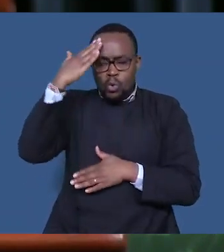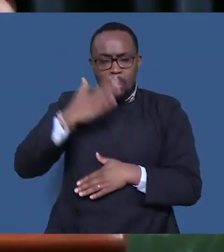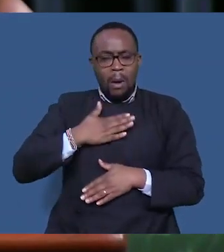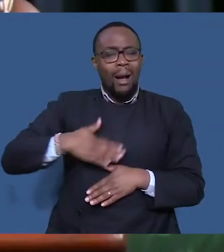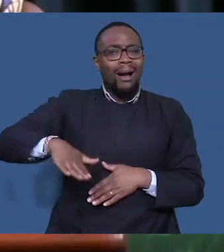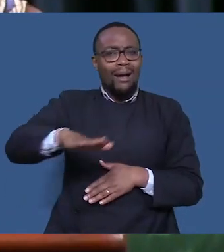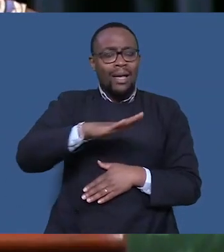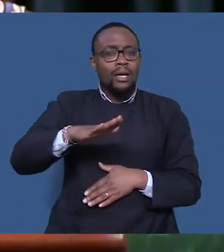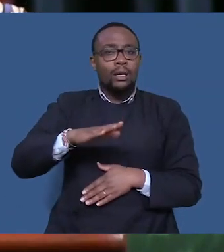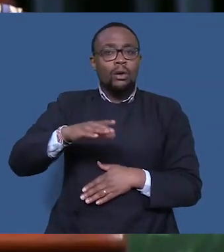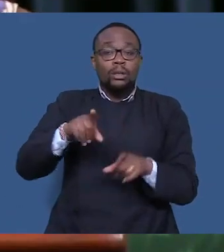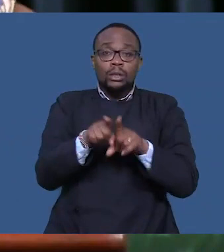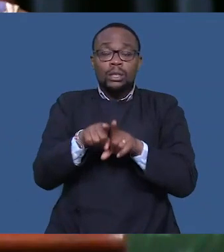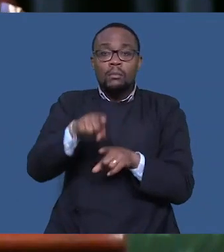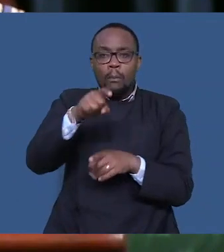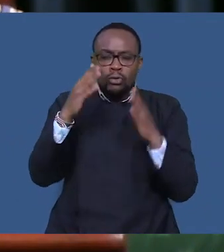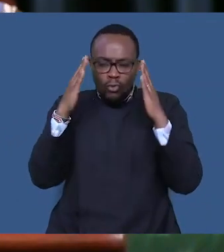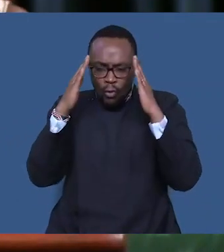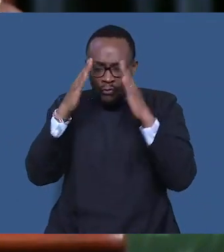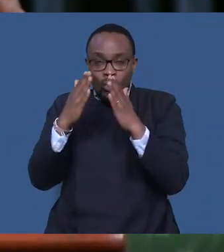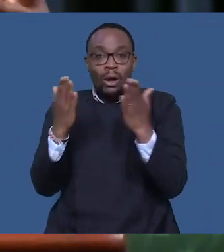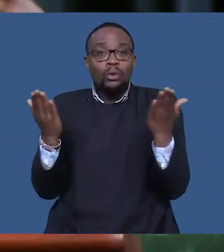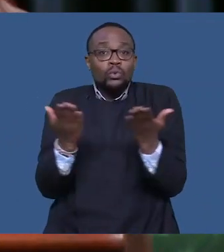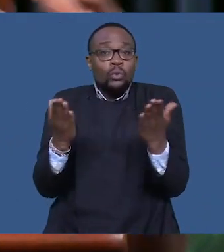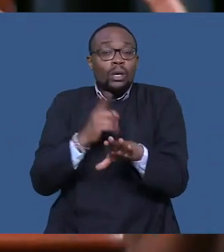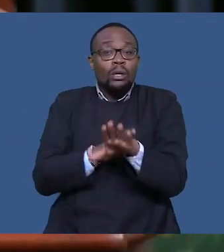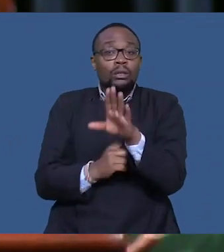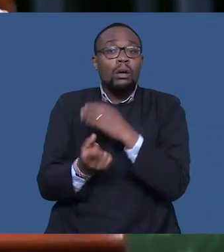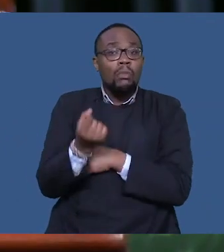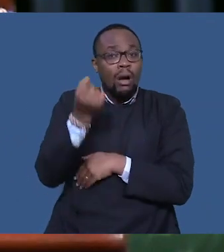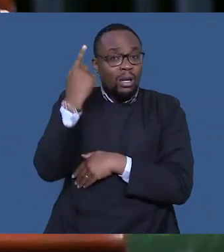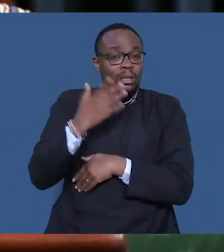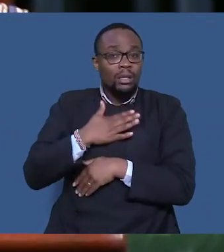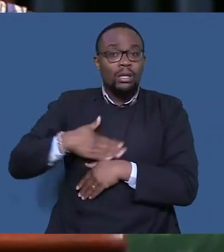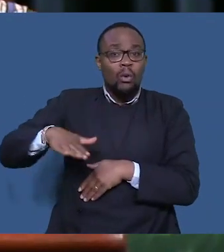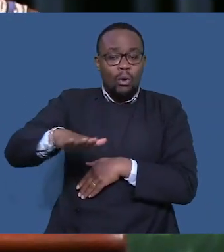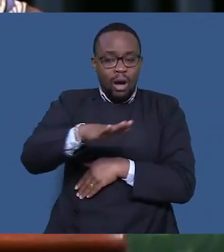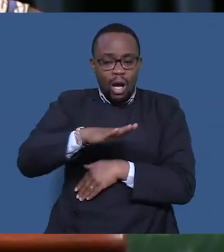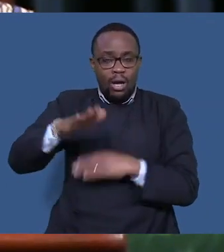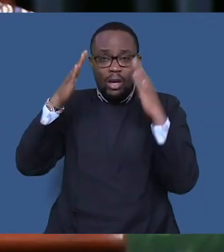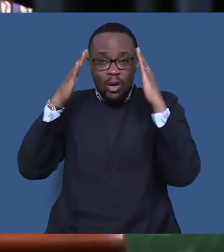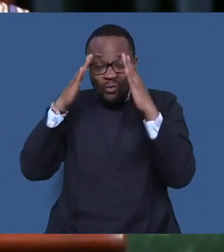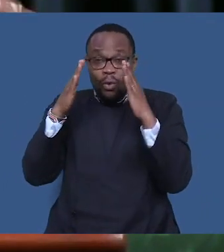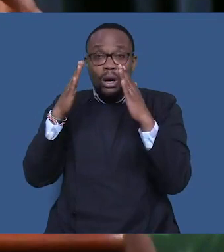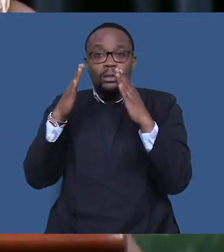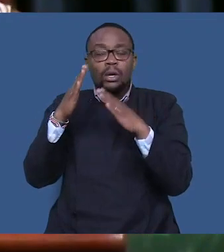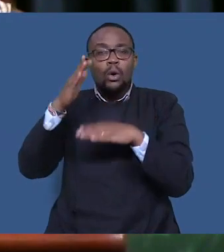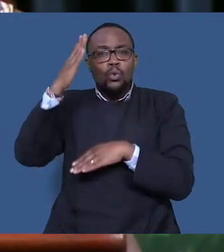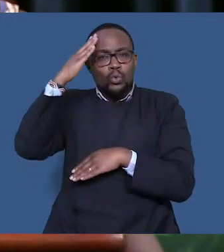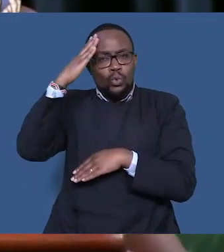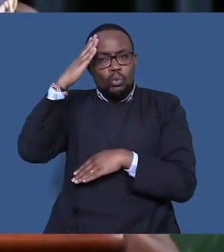area that I needed us to just like focus on, once we understand our area of jurisdiction, is to know that